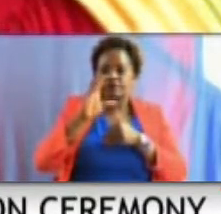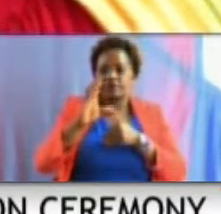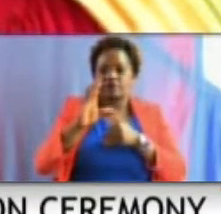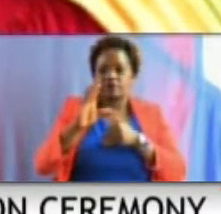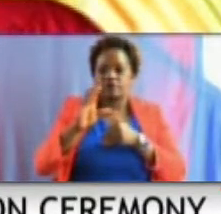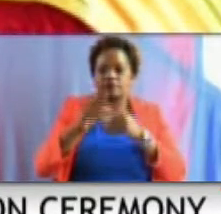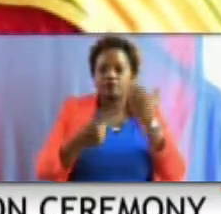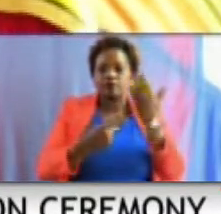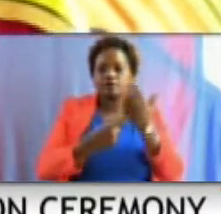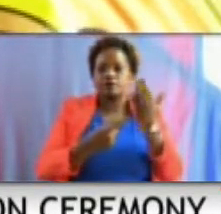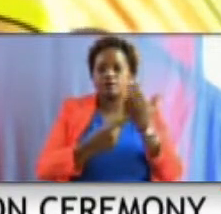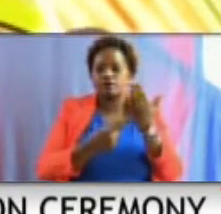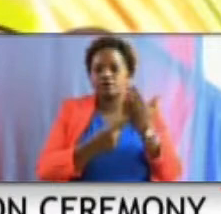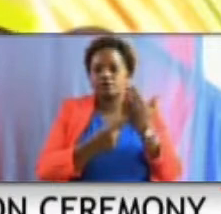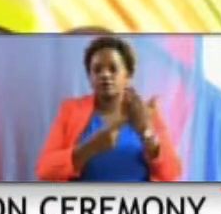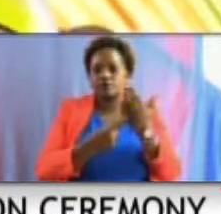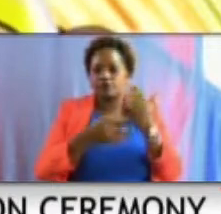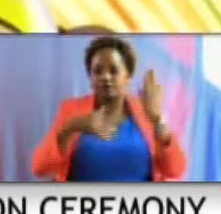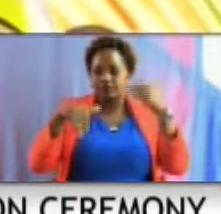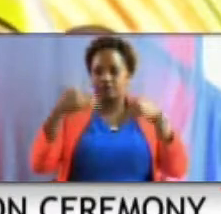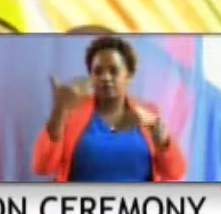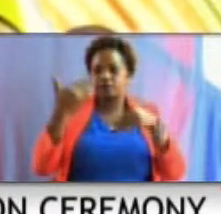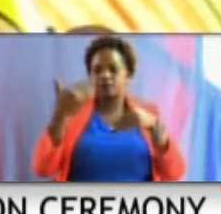Technical University of